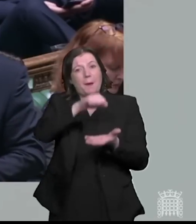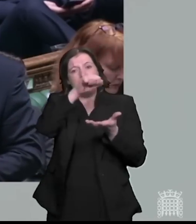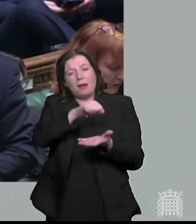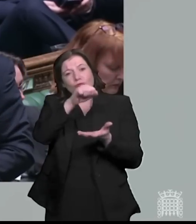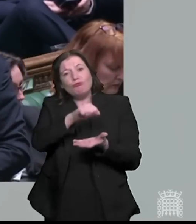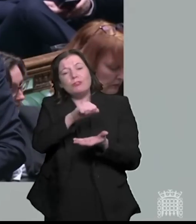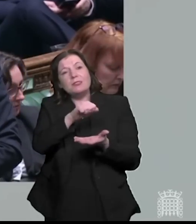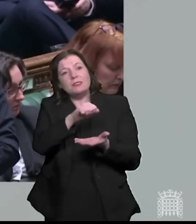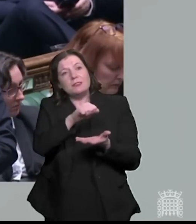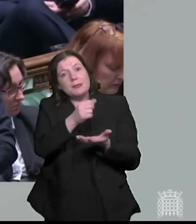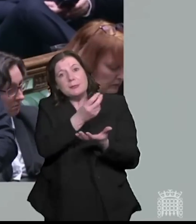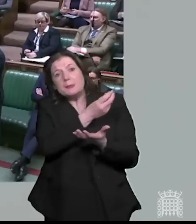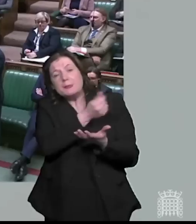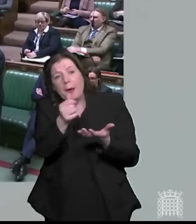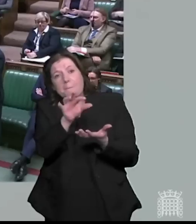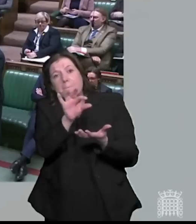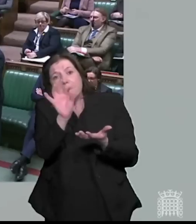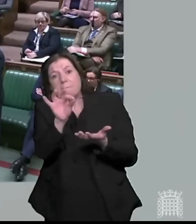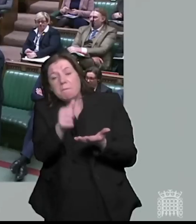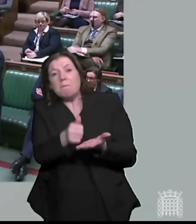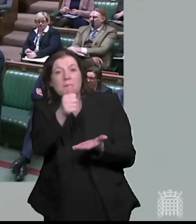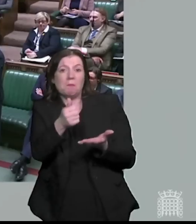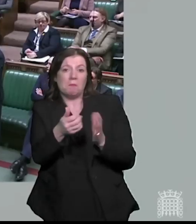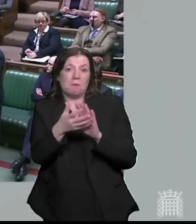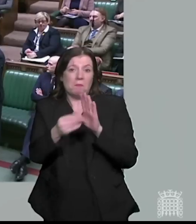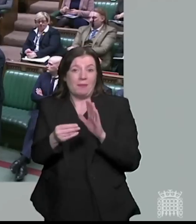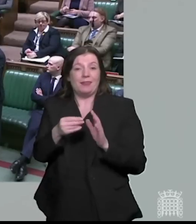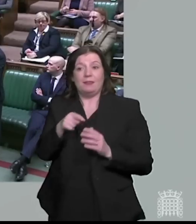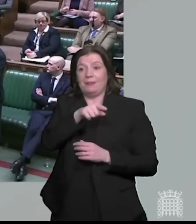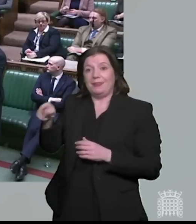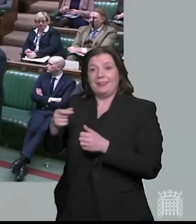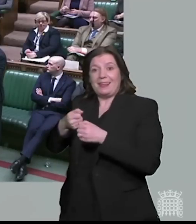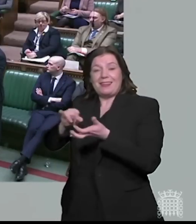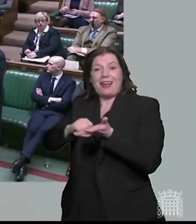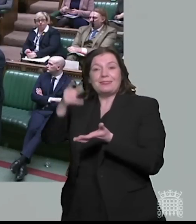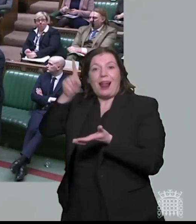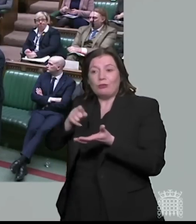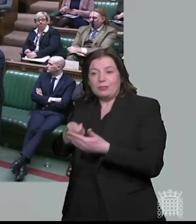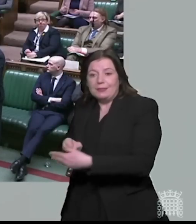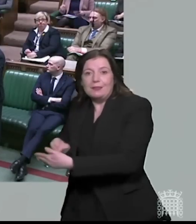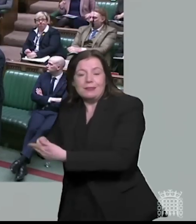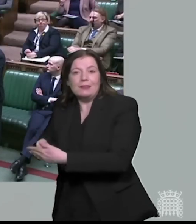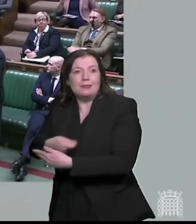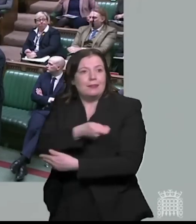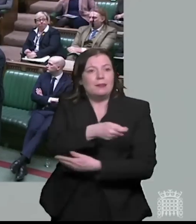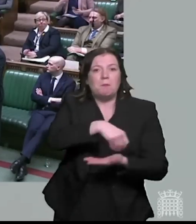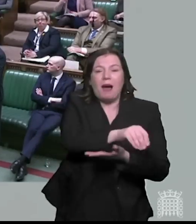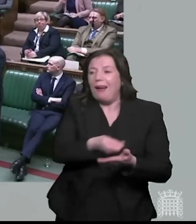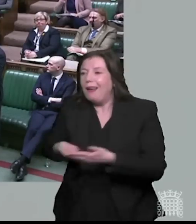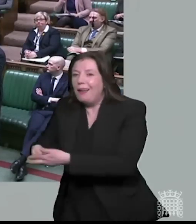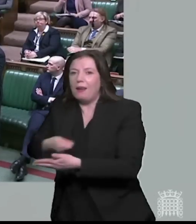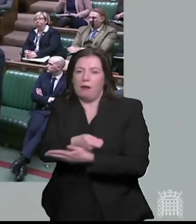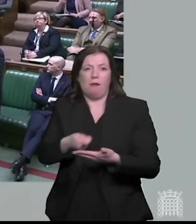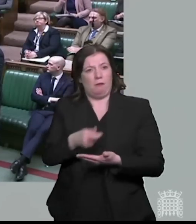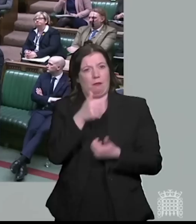are, to be welcomed. The changes he announced on prepayment meters, it will help. More support for local charities, it will help.